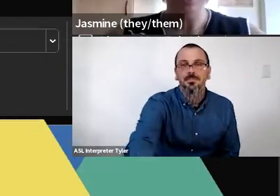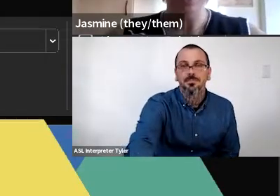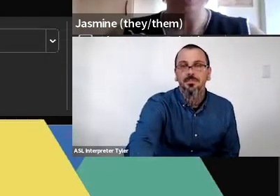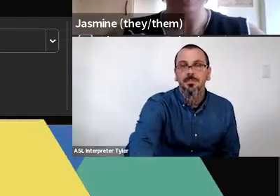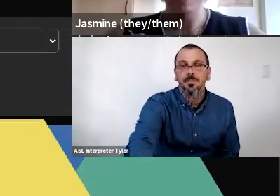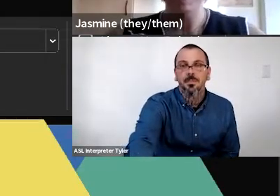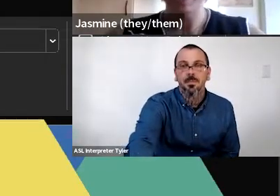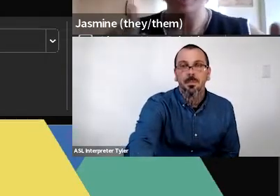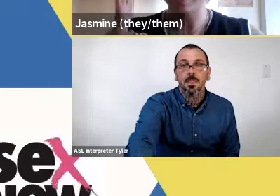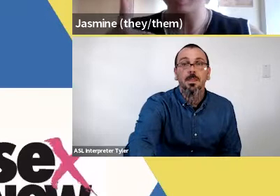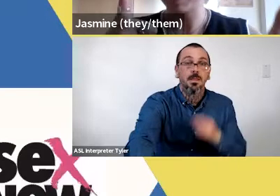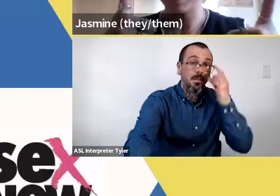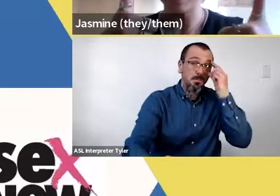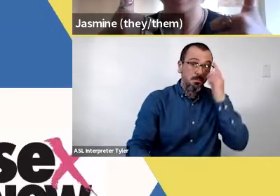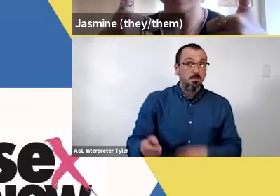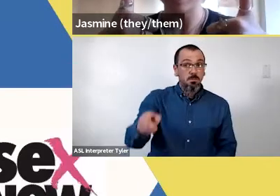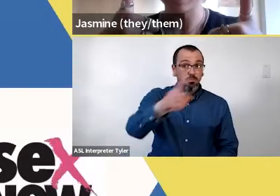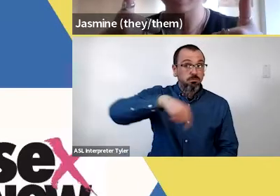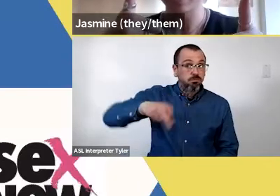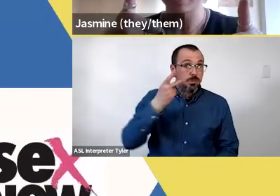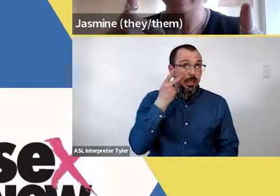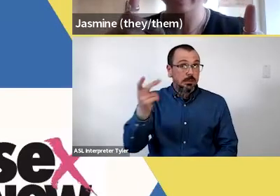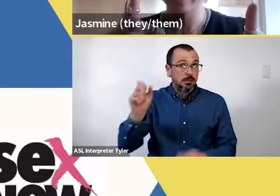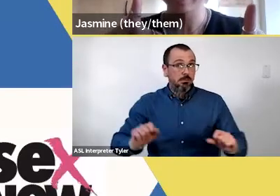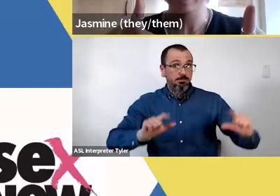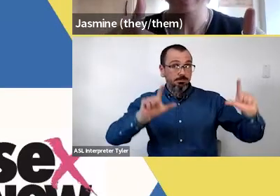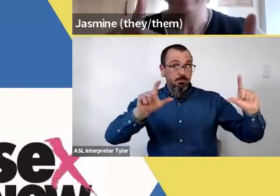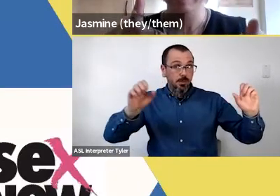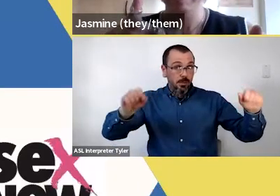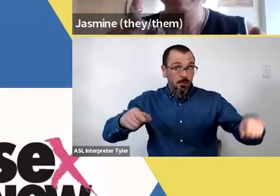Can we confirm you can see my presentation?